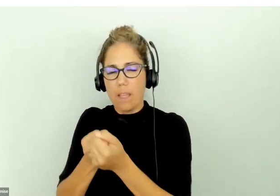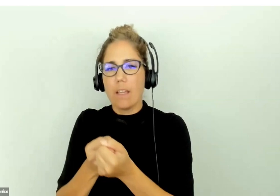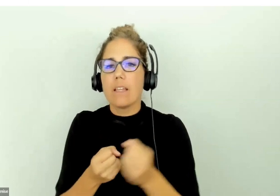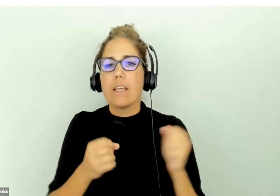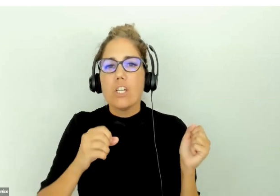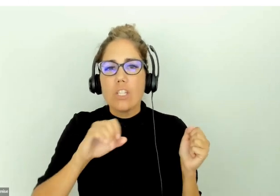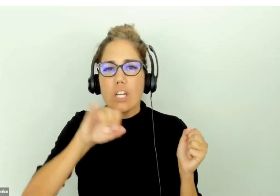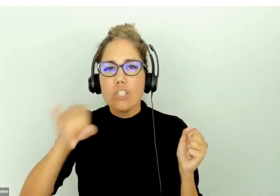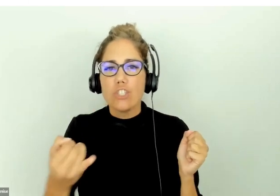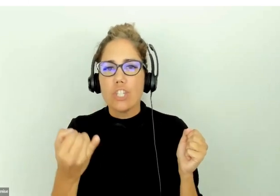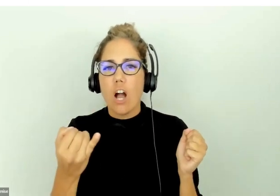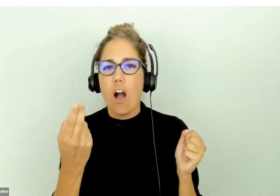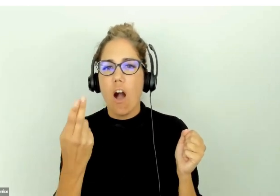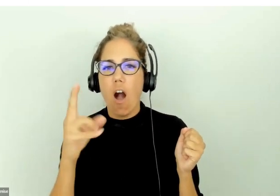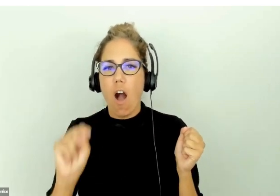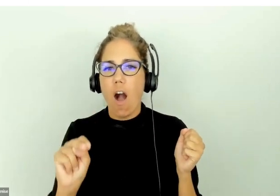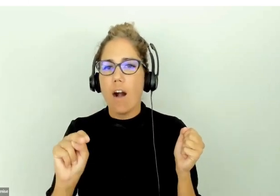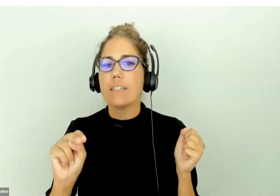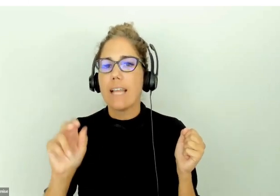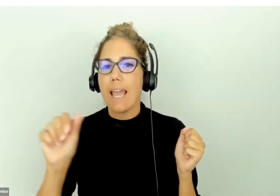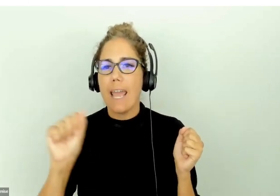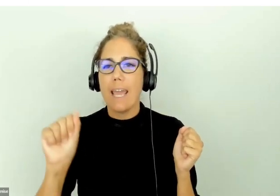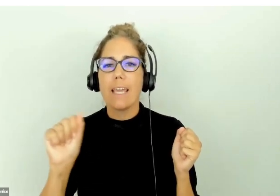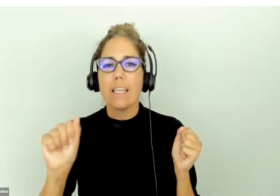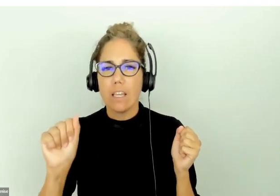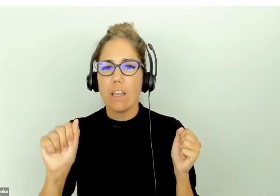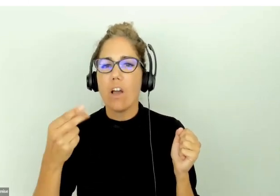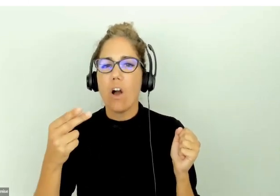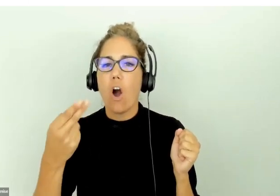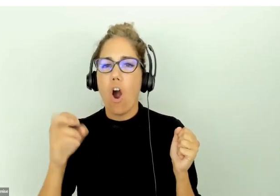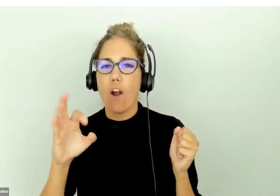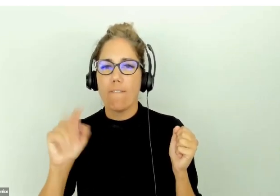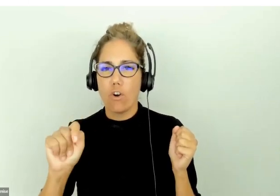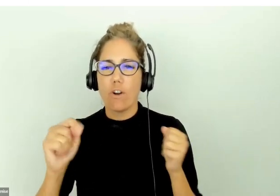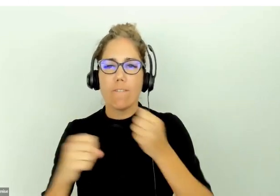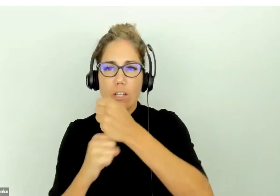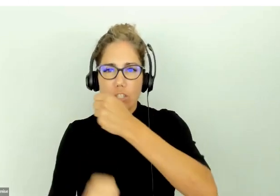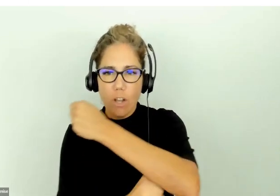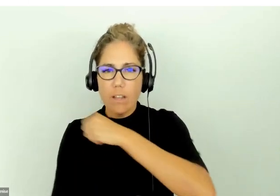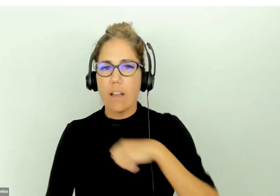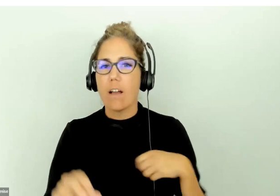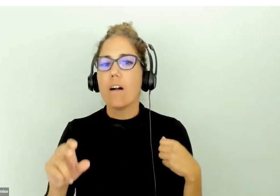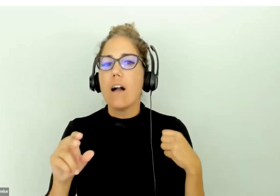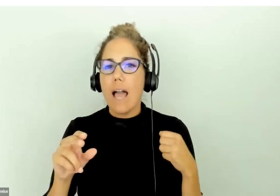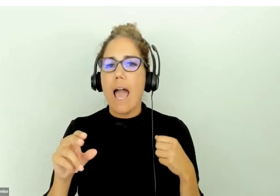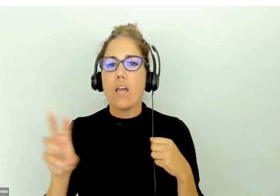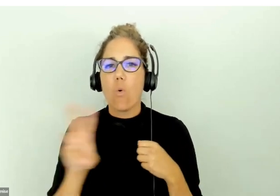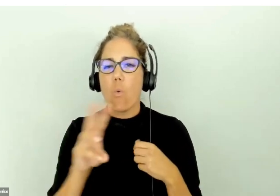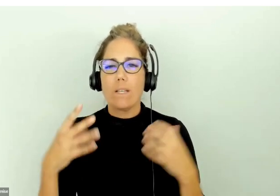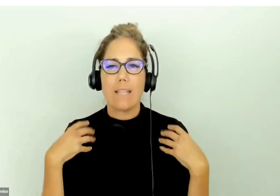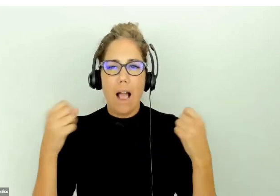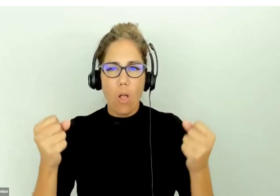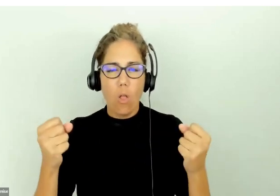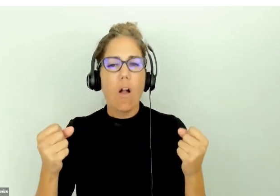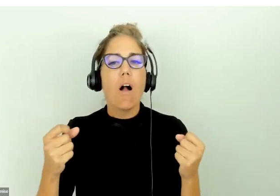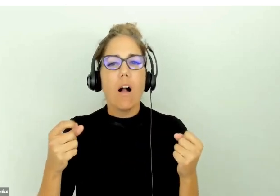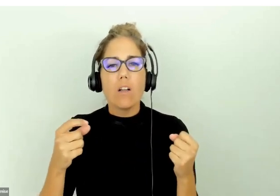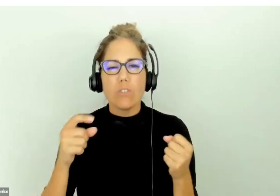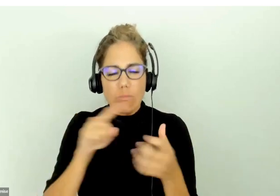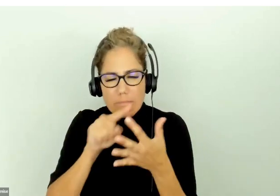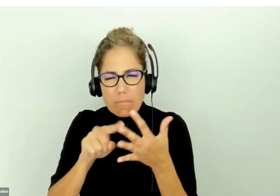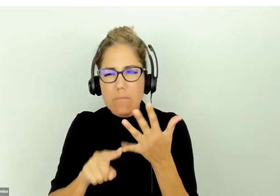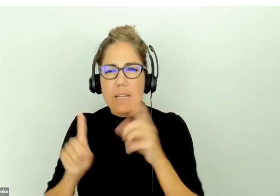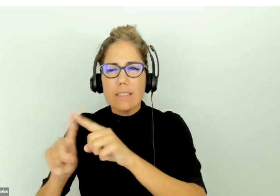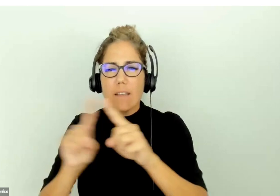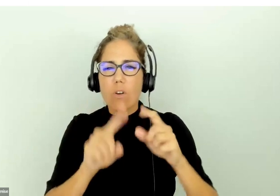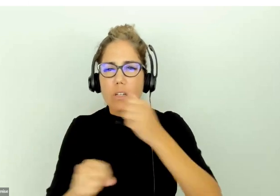Hartford Foundation, West Health, and the SCAN Foundation. And they are a critical partner working alongside us to